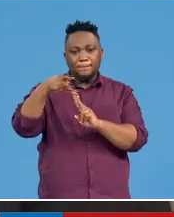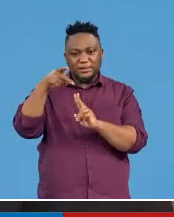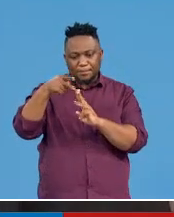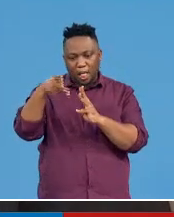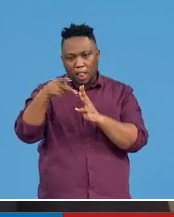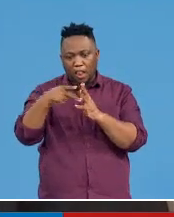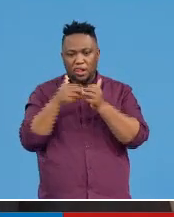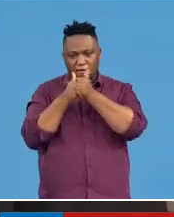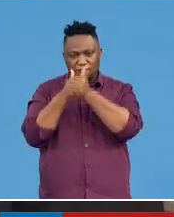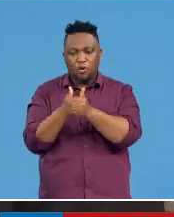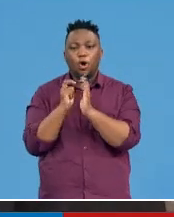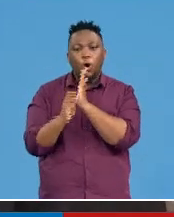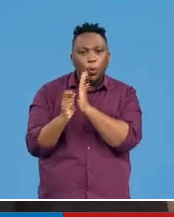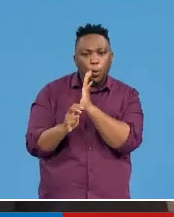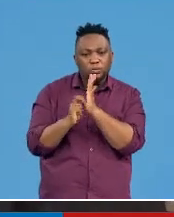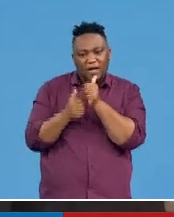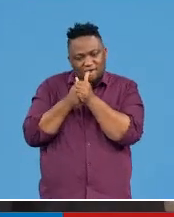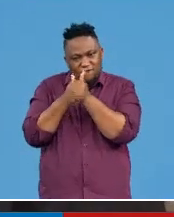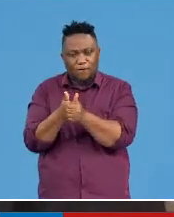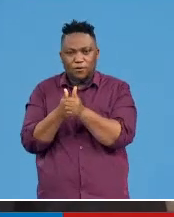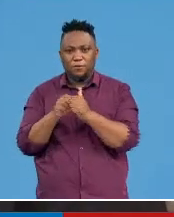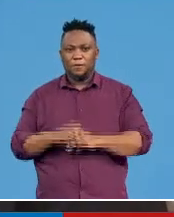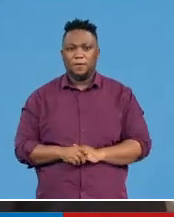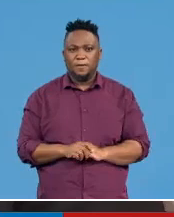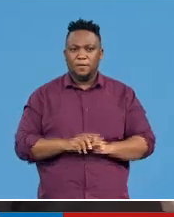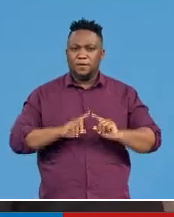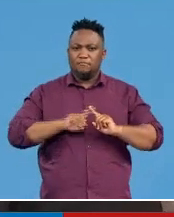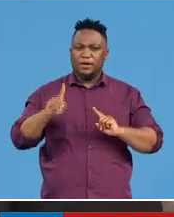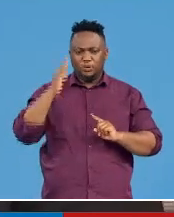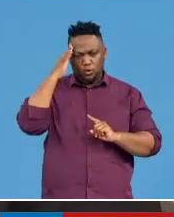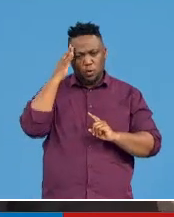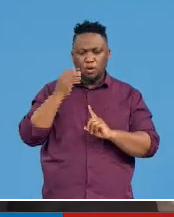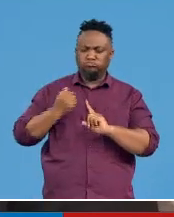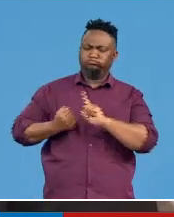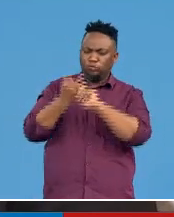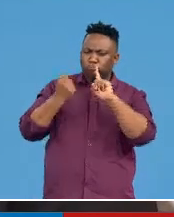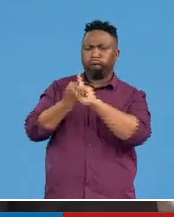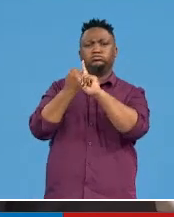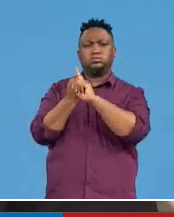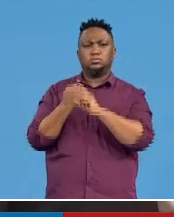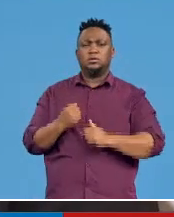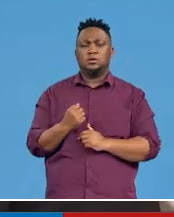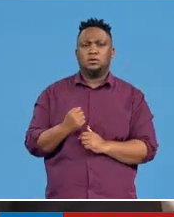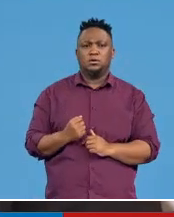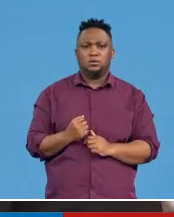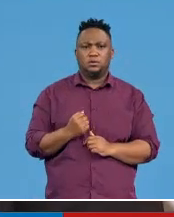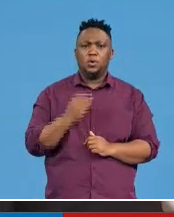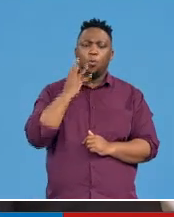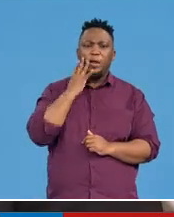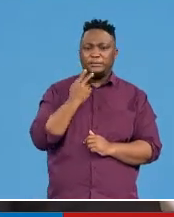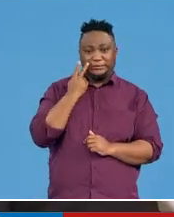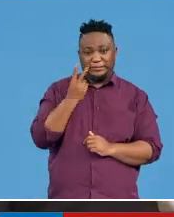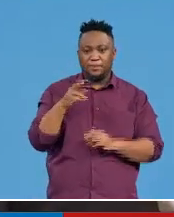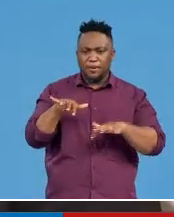the ANC deals with issues, but she was an activist. Wherever you see that people